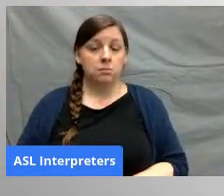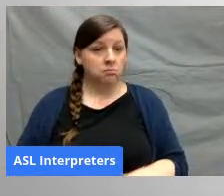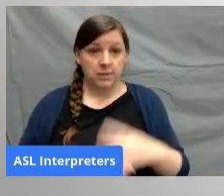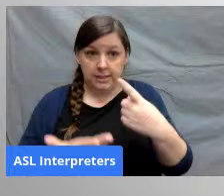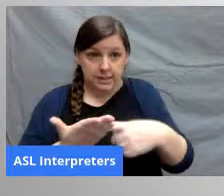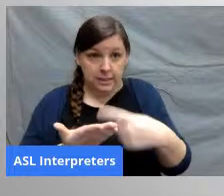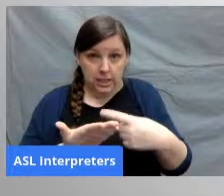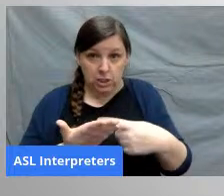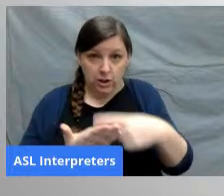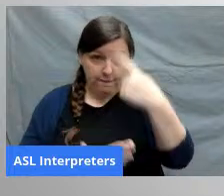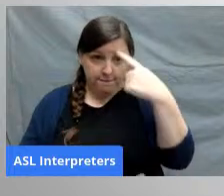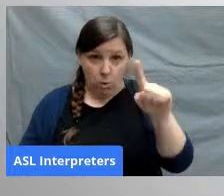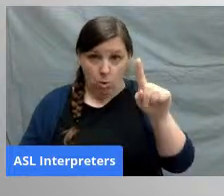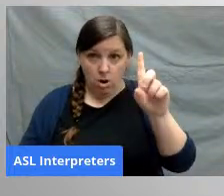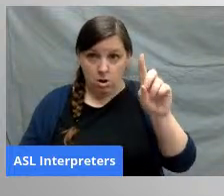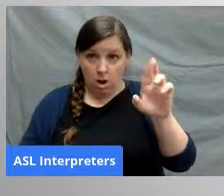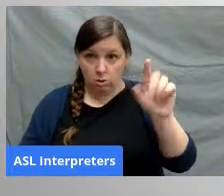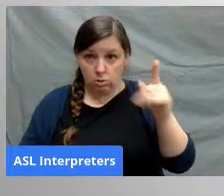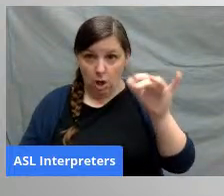discussion for Dr. Thomas?